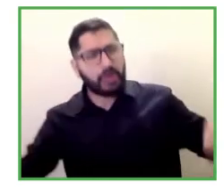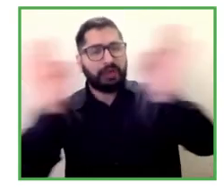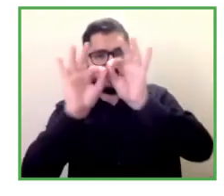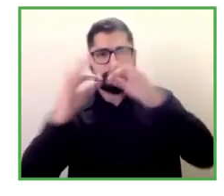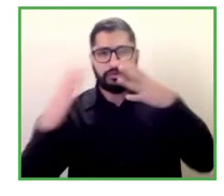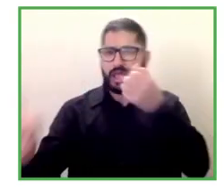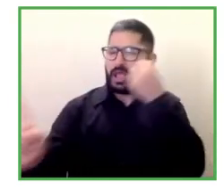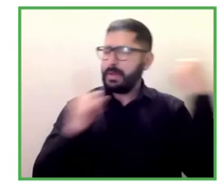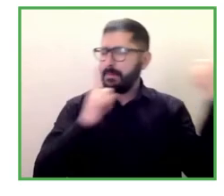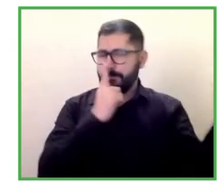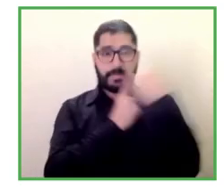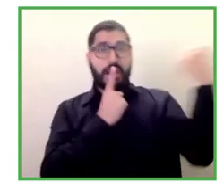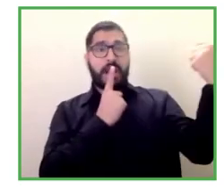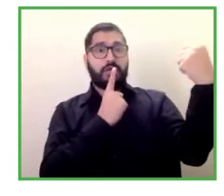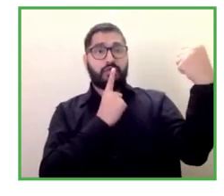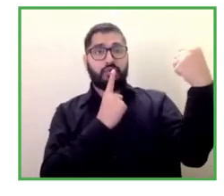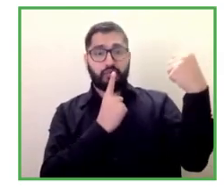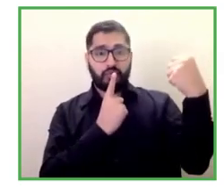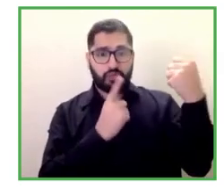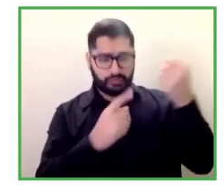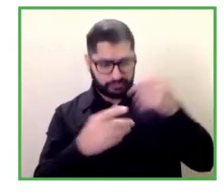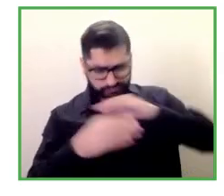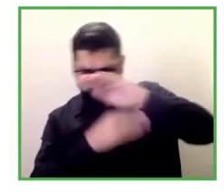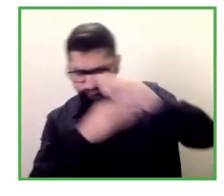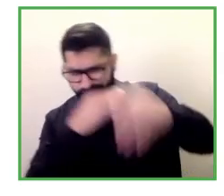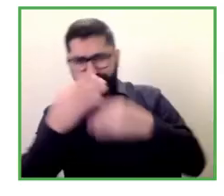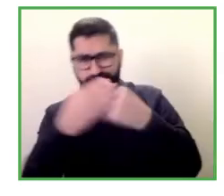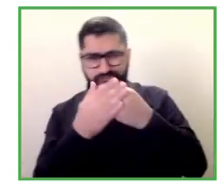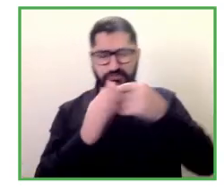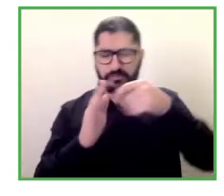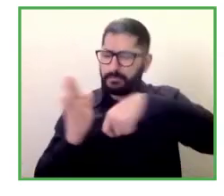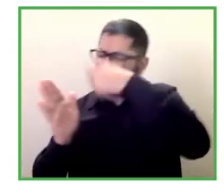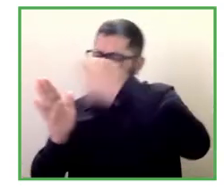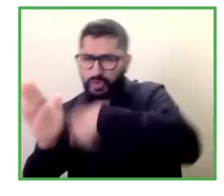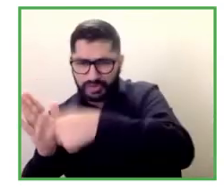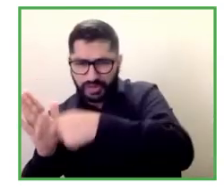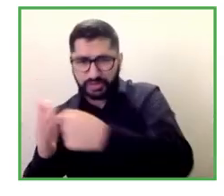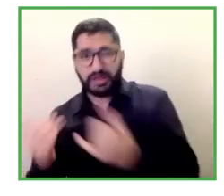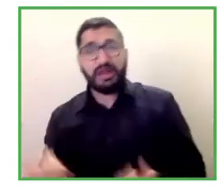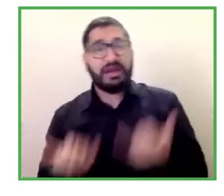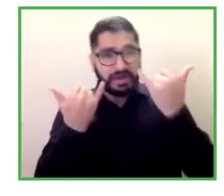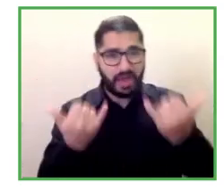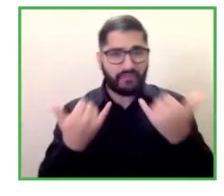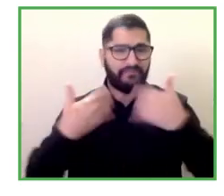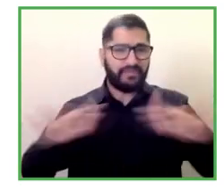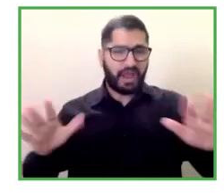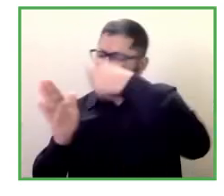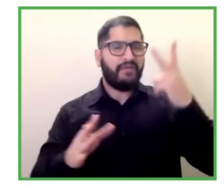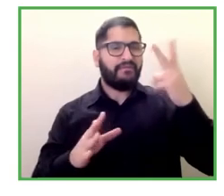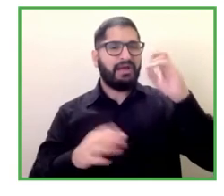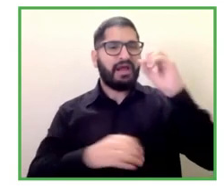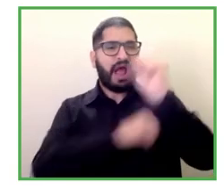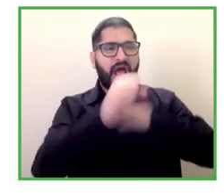that we've met in implementing this project. Now we've worked for over 20